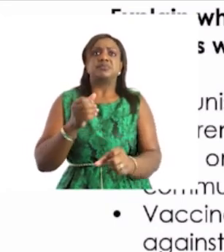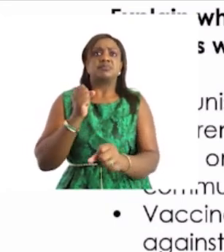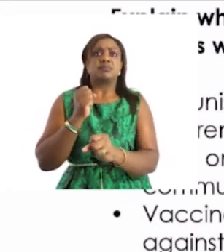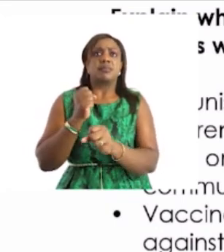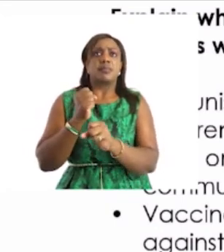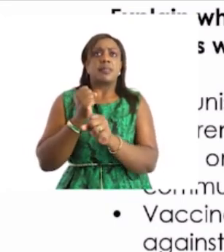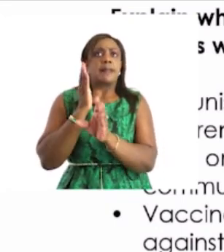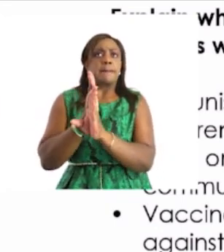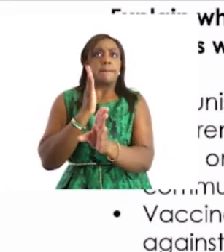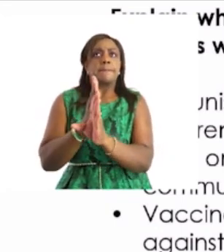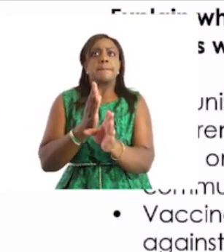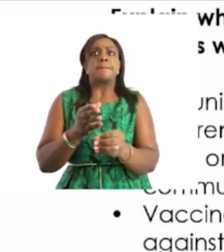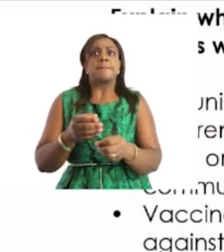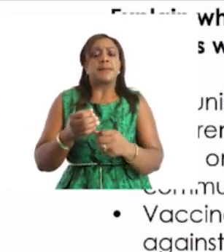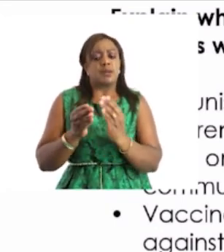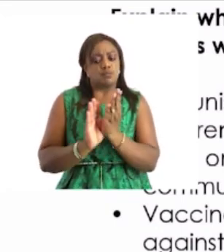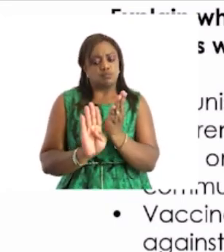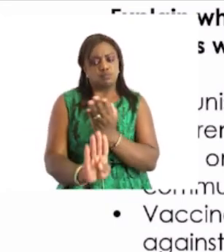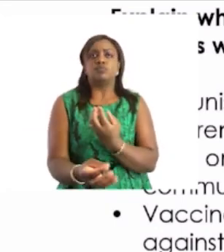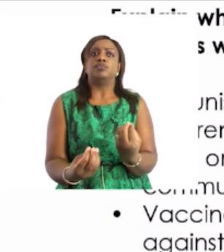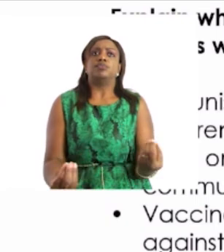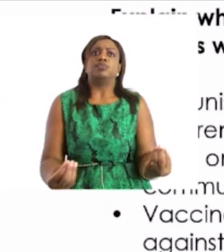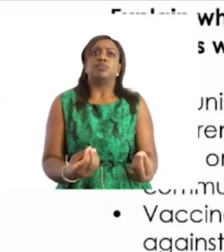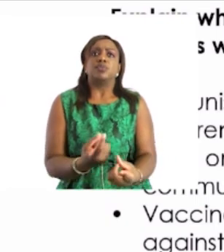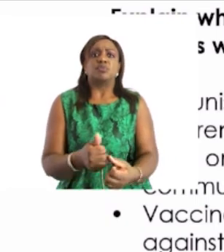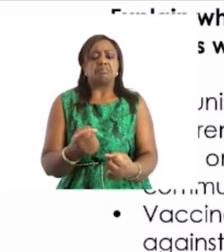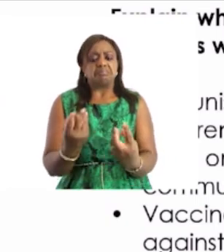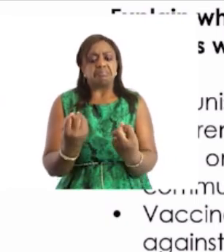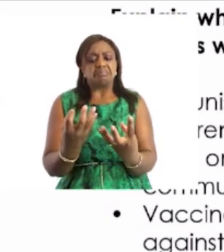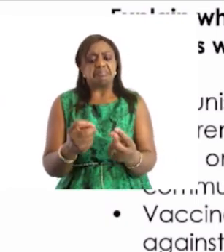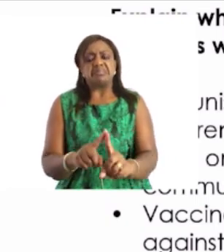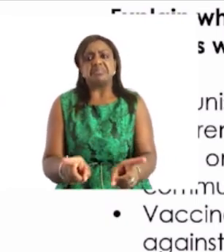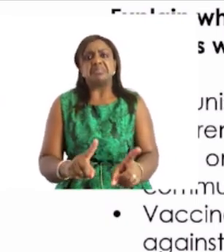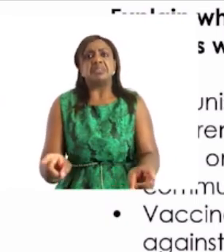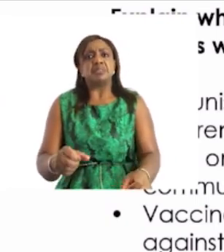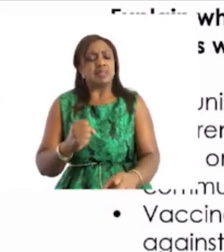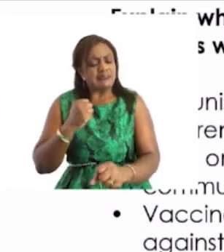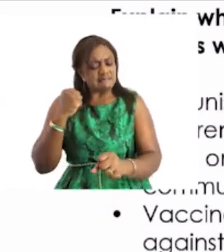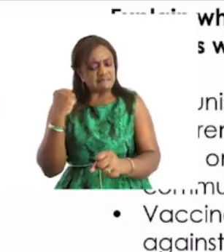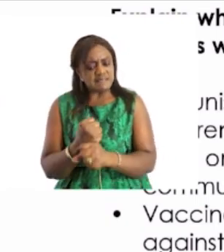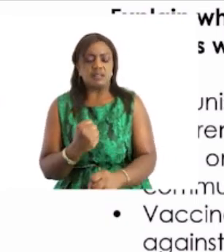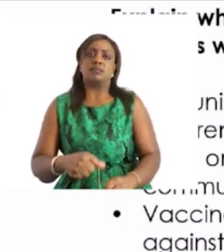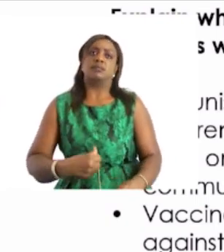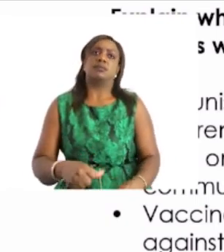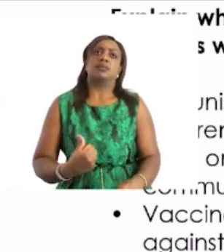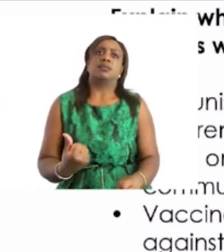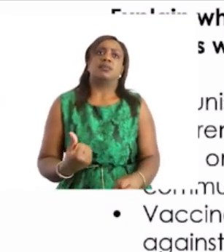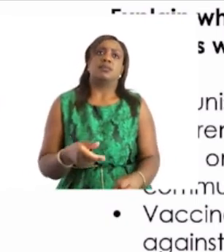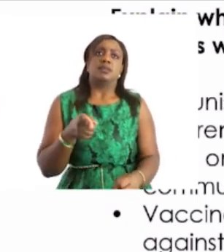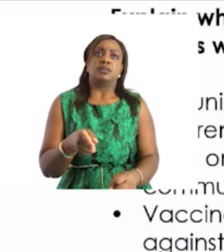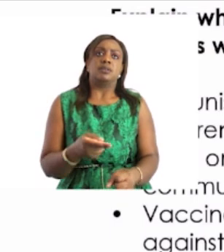serious diseases. Diseases like polio, that's one of them to mention. It not only